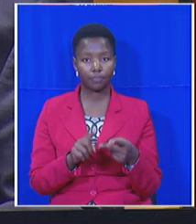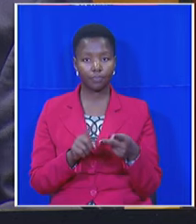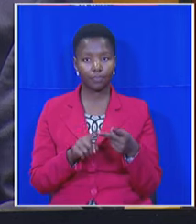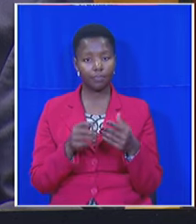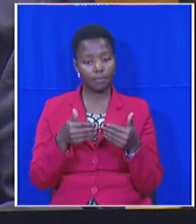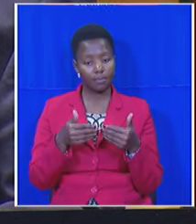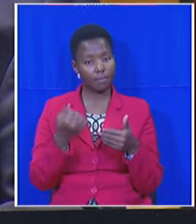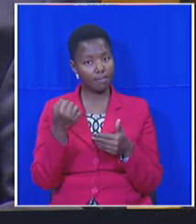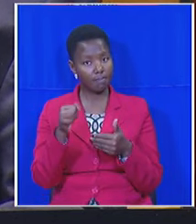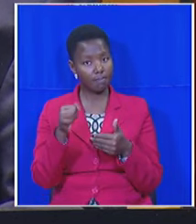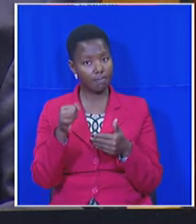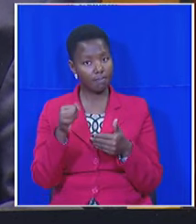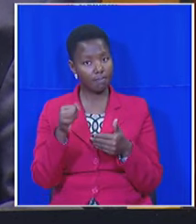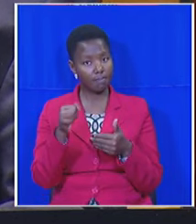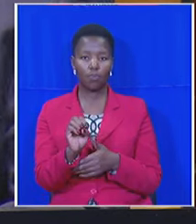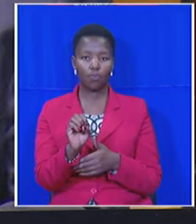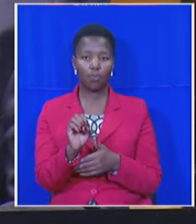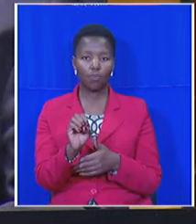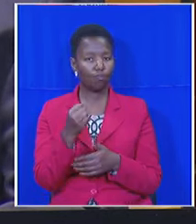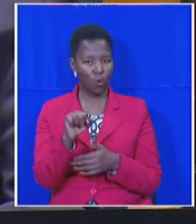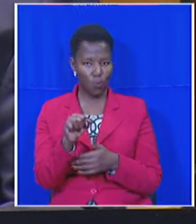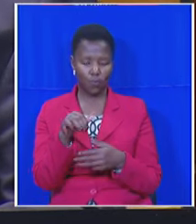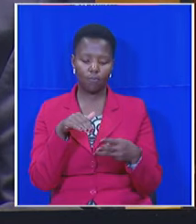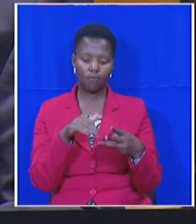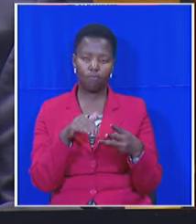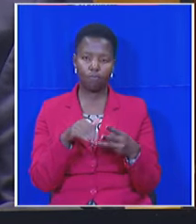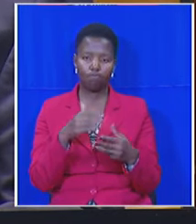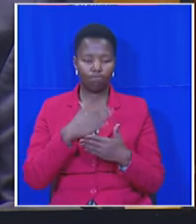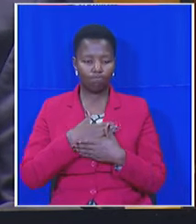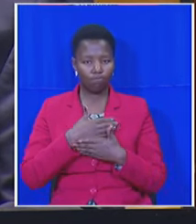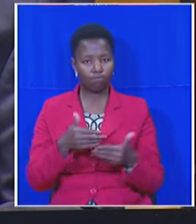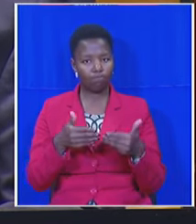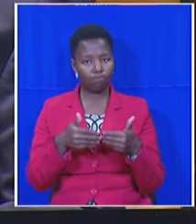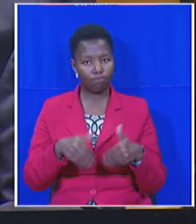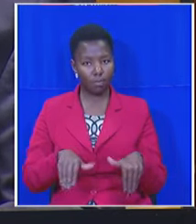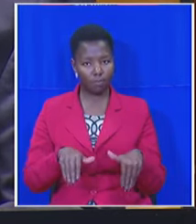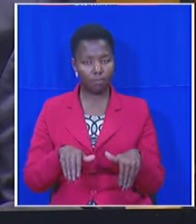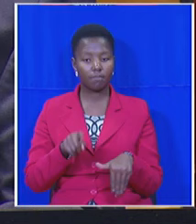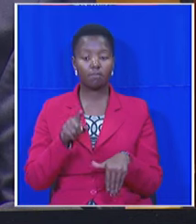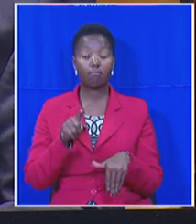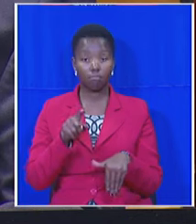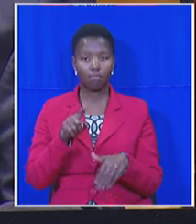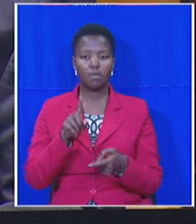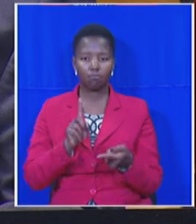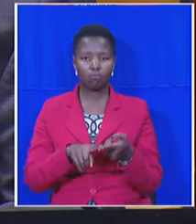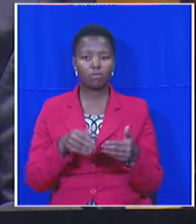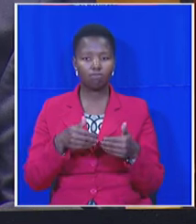against, press the no button. Those wishing to abstain should press the abstain button.